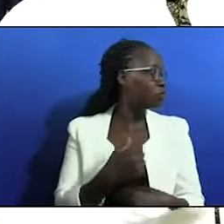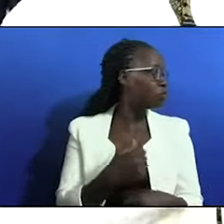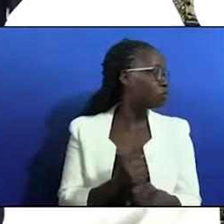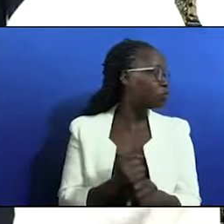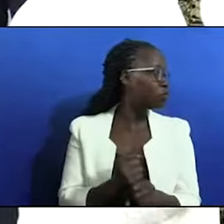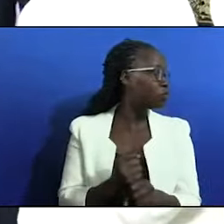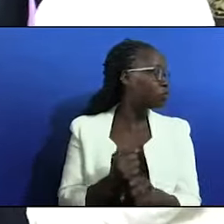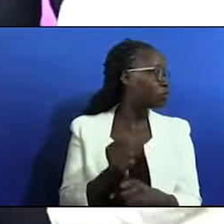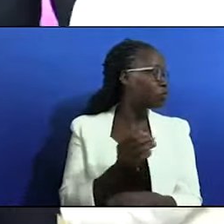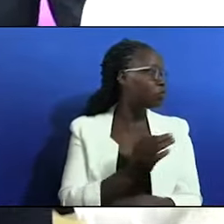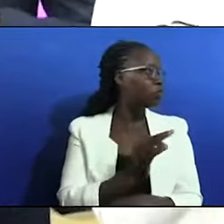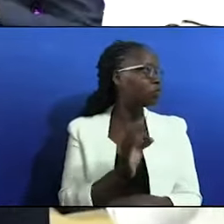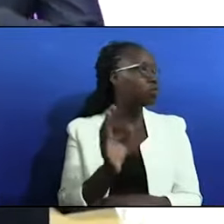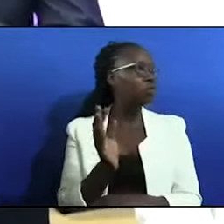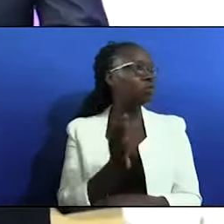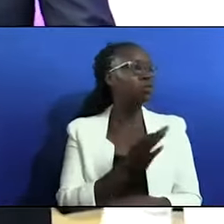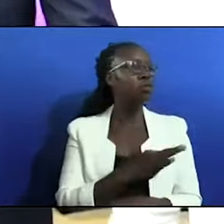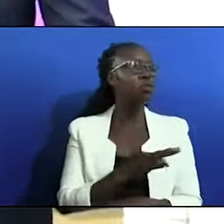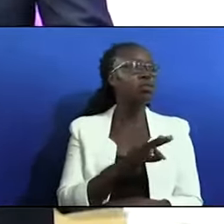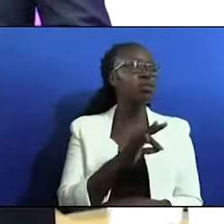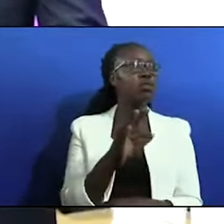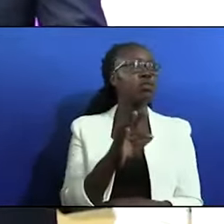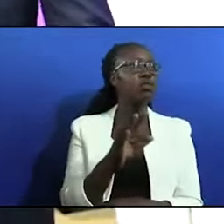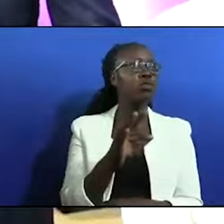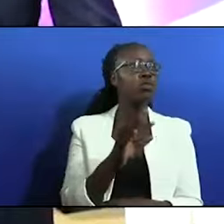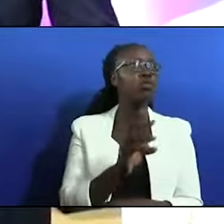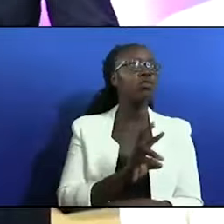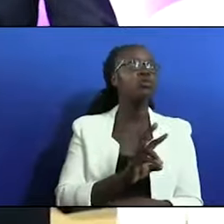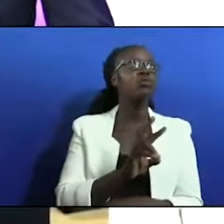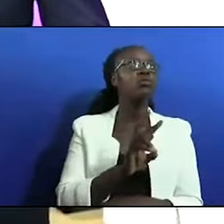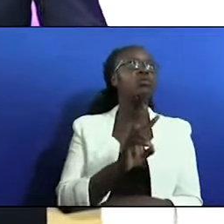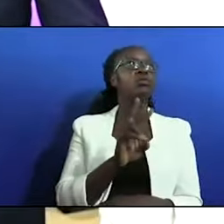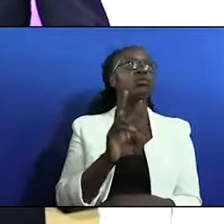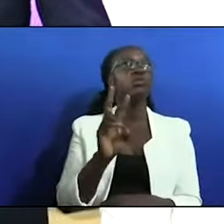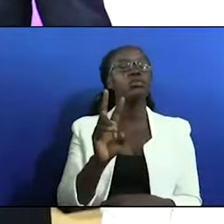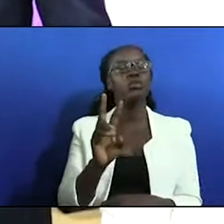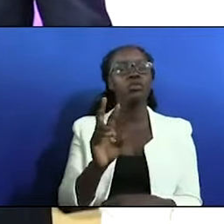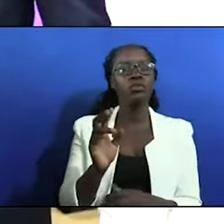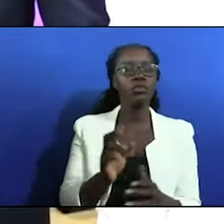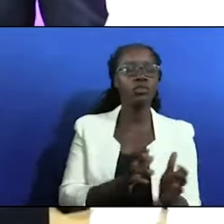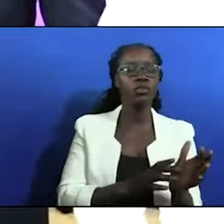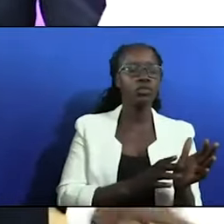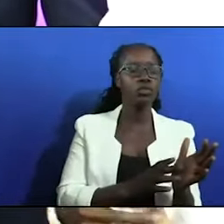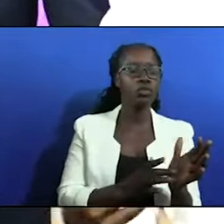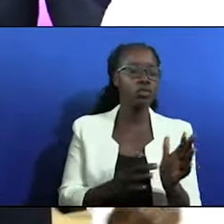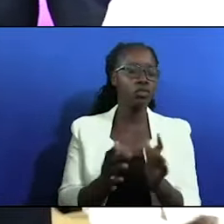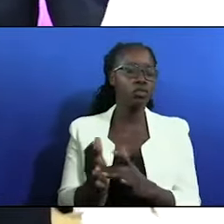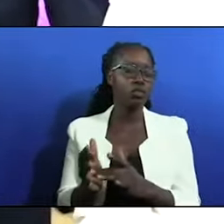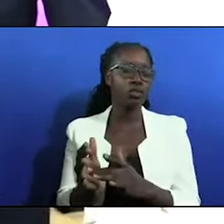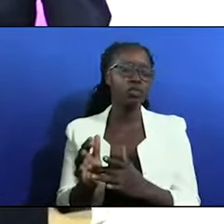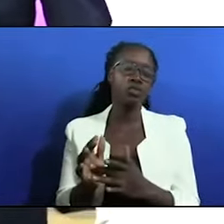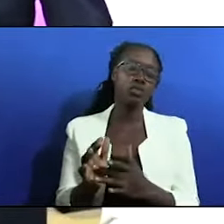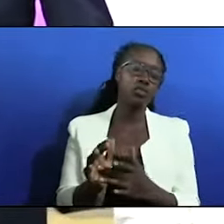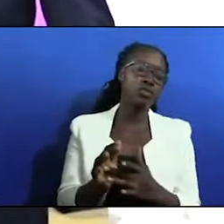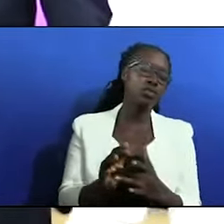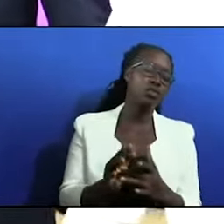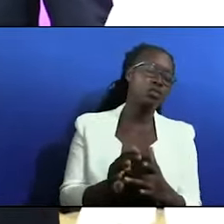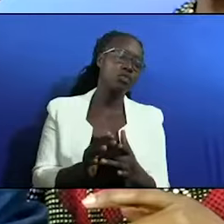Jitengeneze mkuyu wa kiroho. Kampa. publicly. Come publicly.